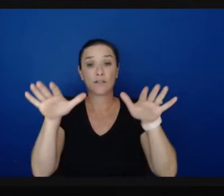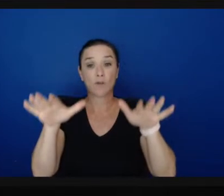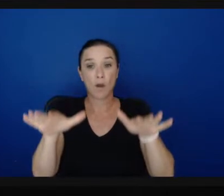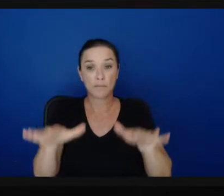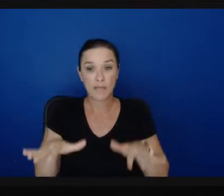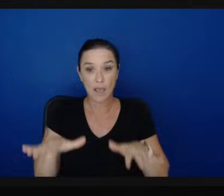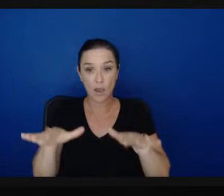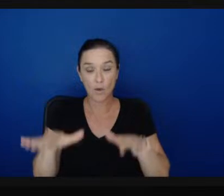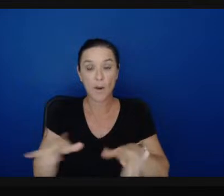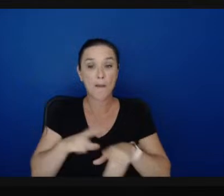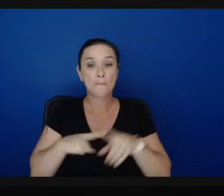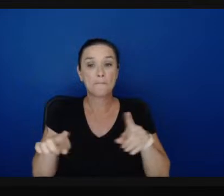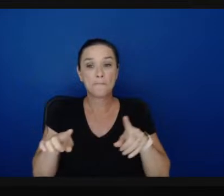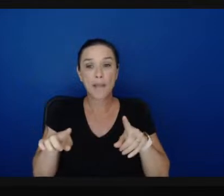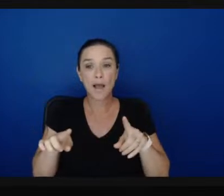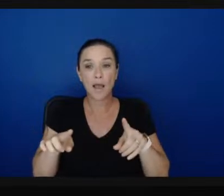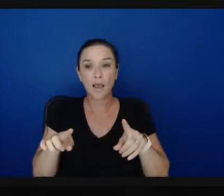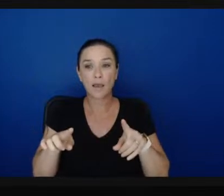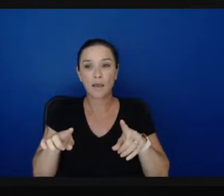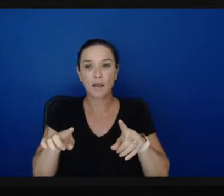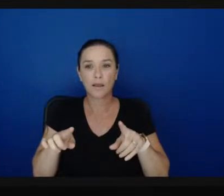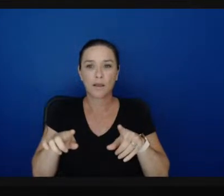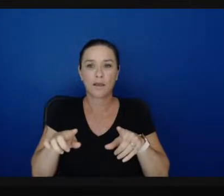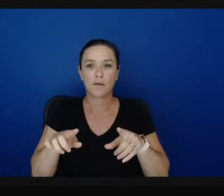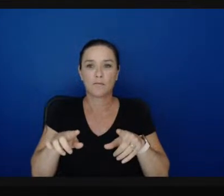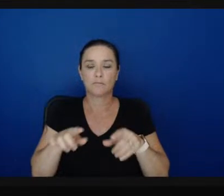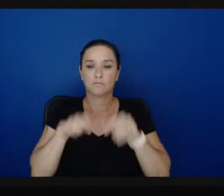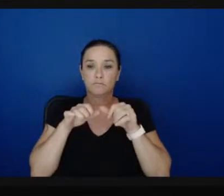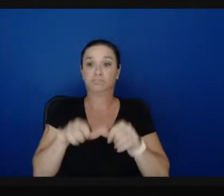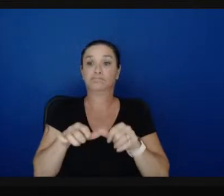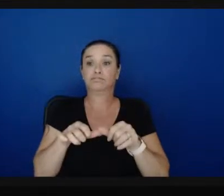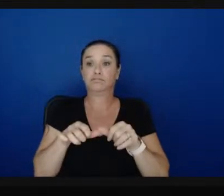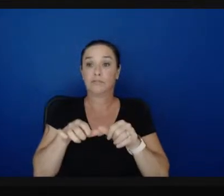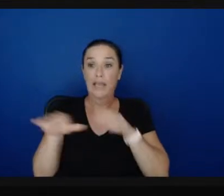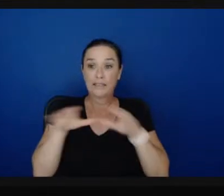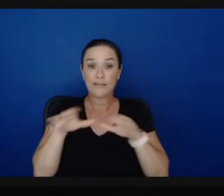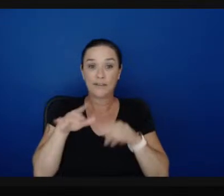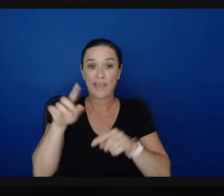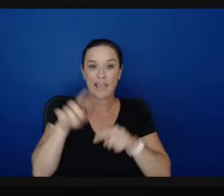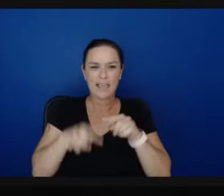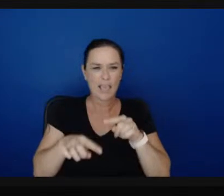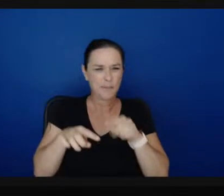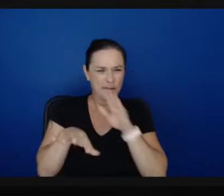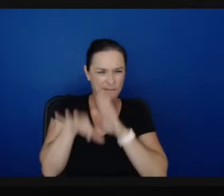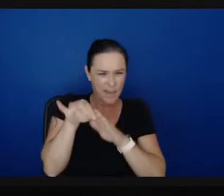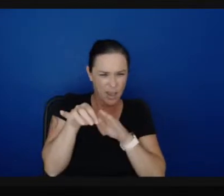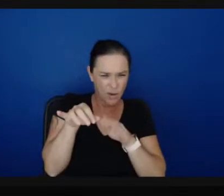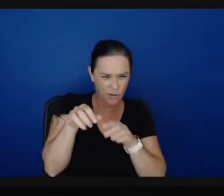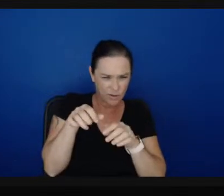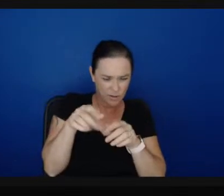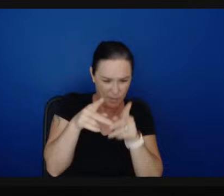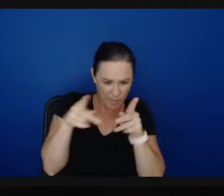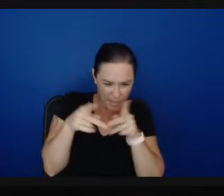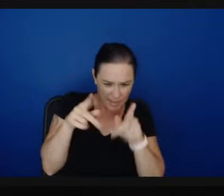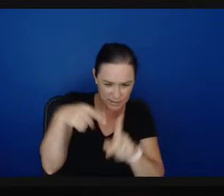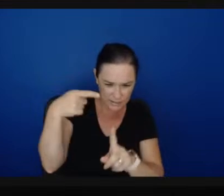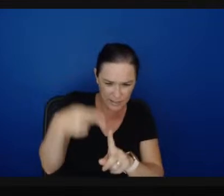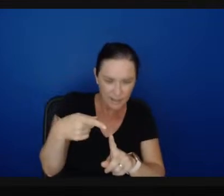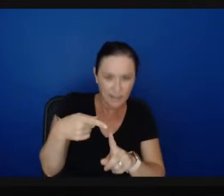go. Bursts of long period activity that cannot be located accurately continue beneath